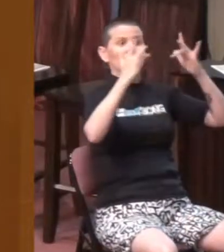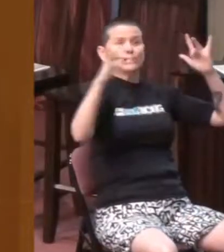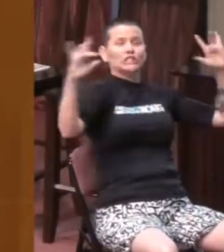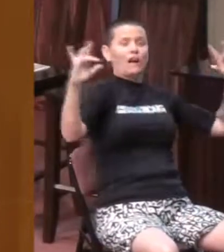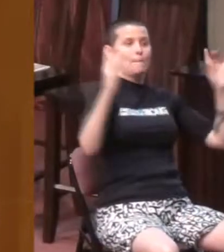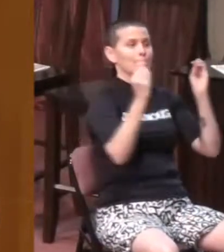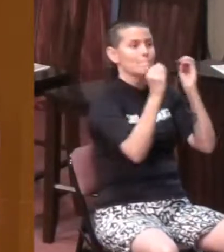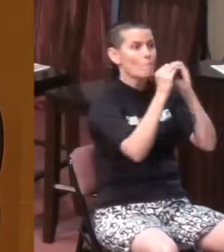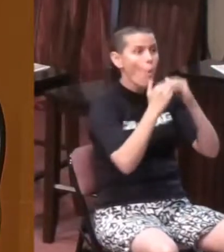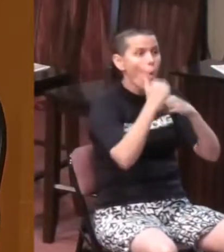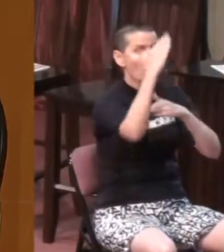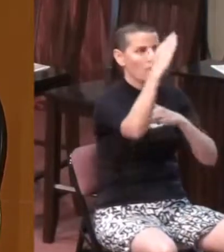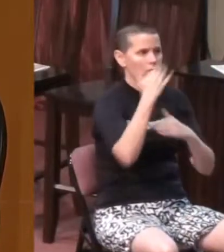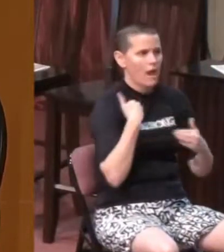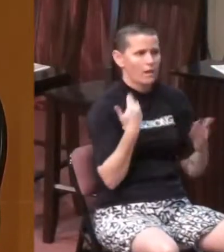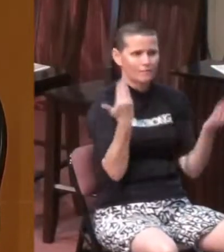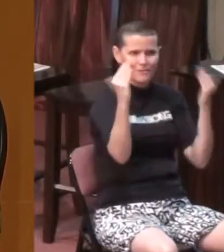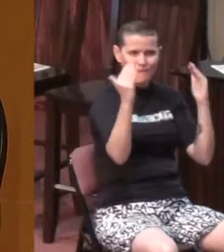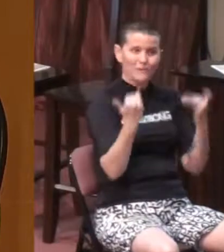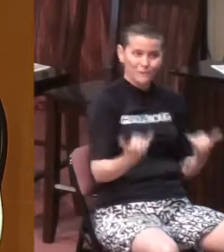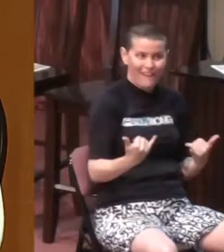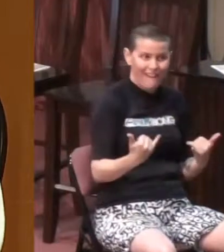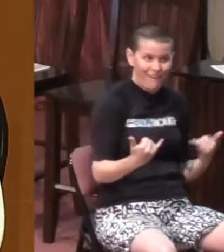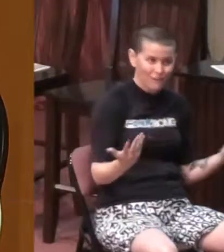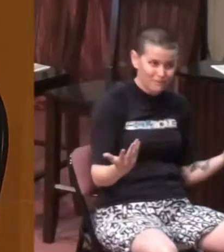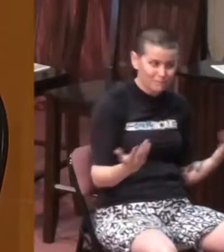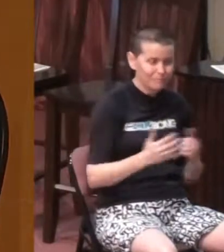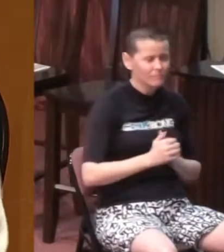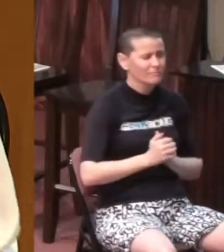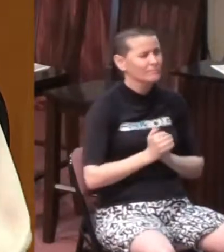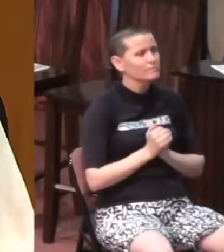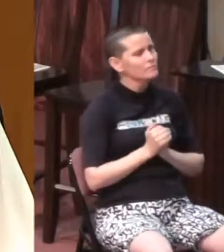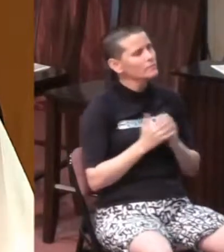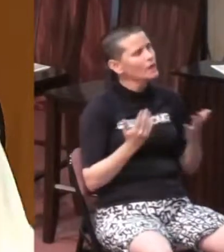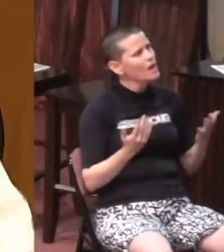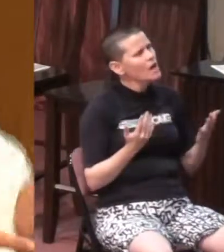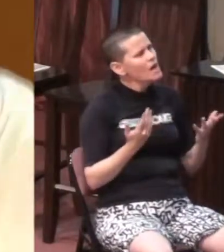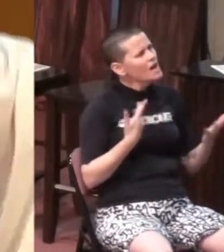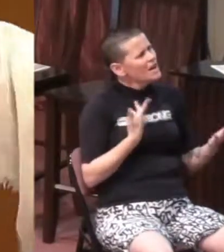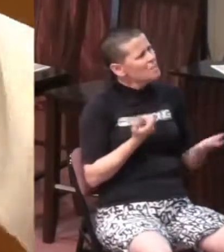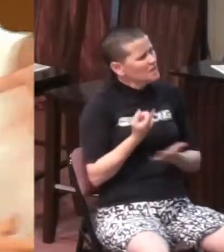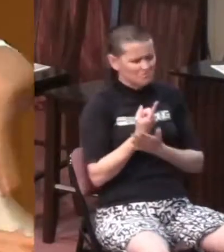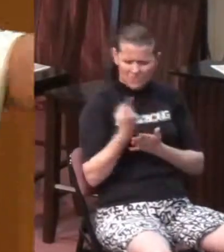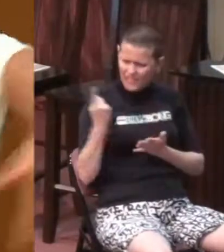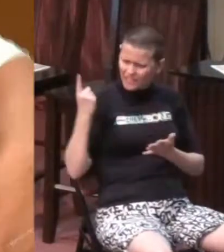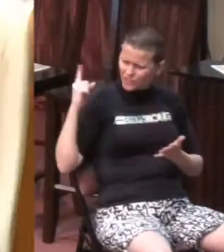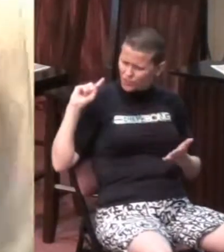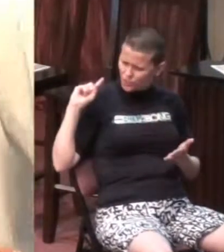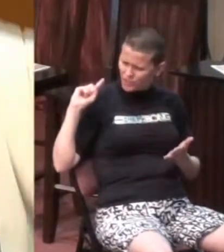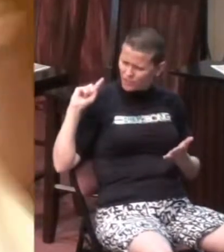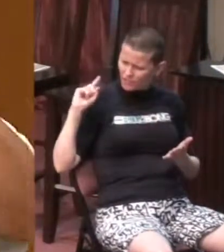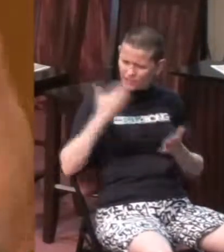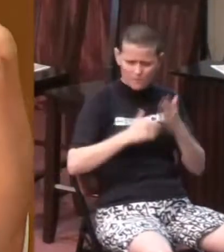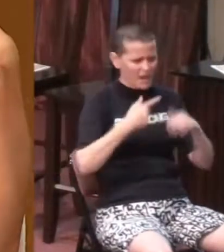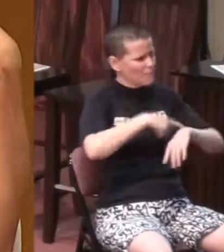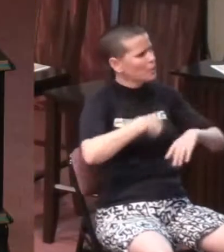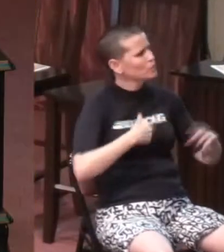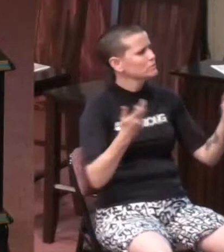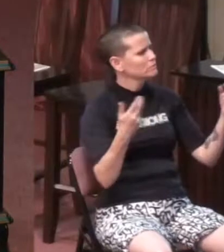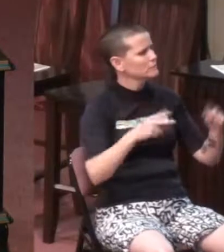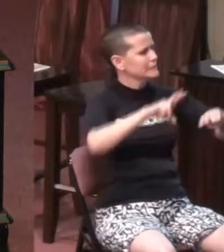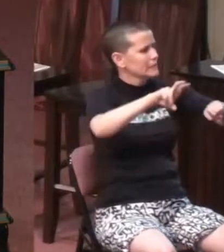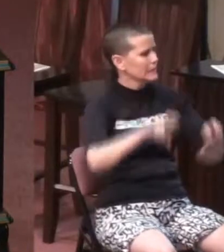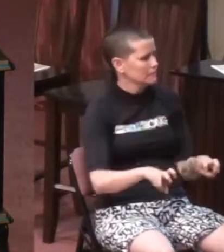exciting. Well, I was meeting with one of you a week or so ago, and we were sitting there in this big chair and that big chair,